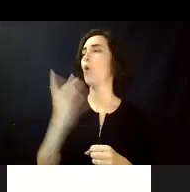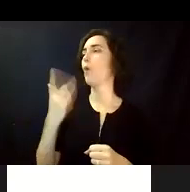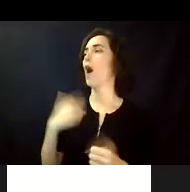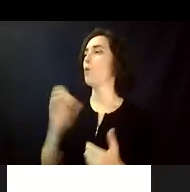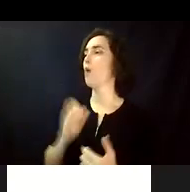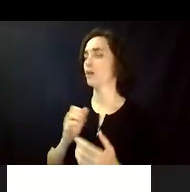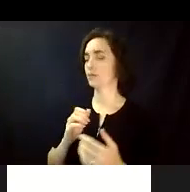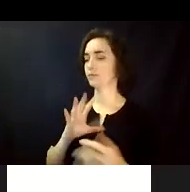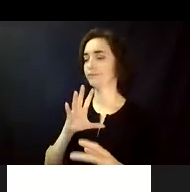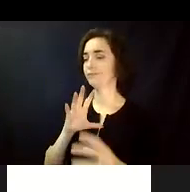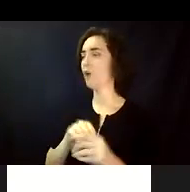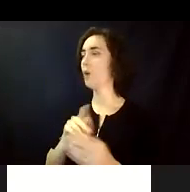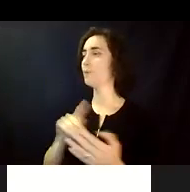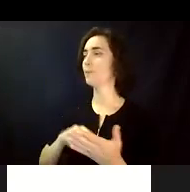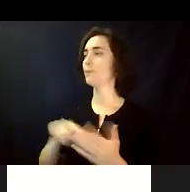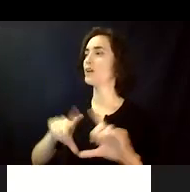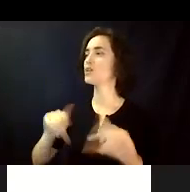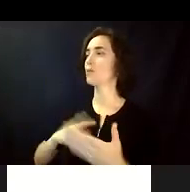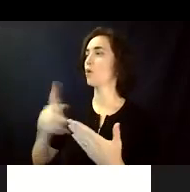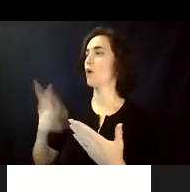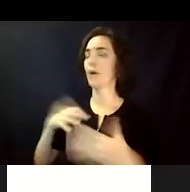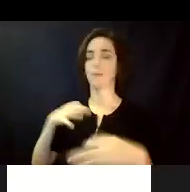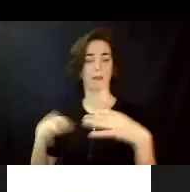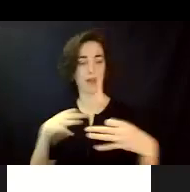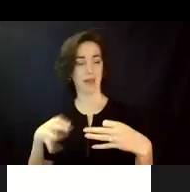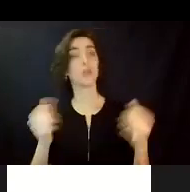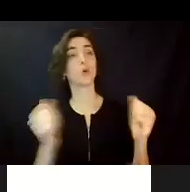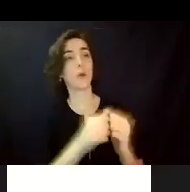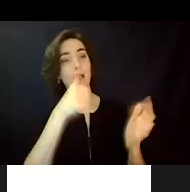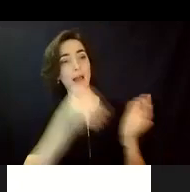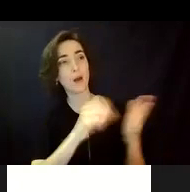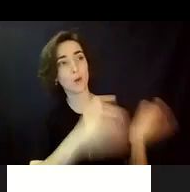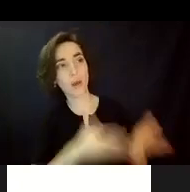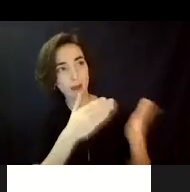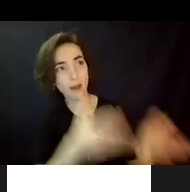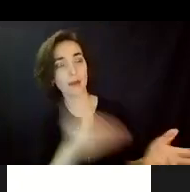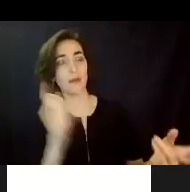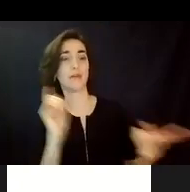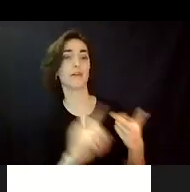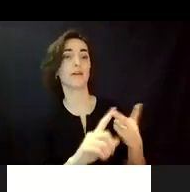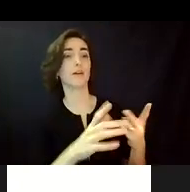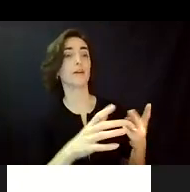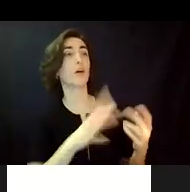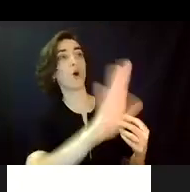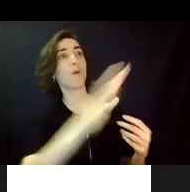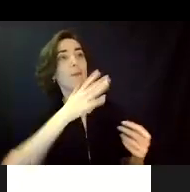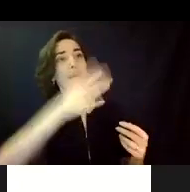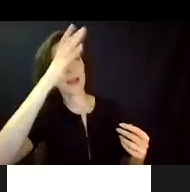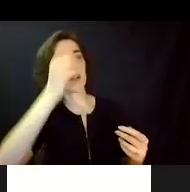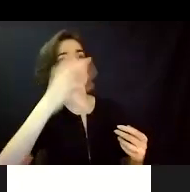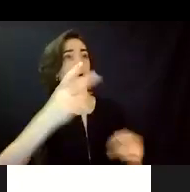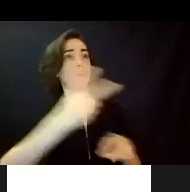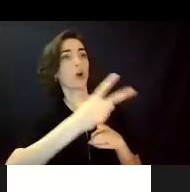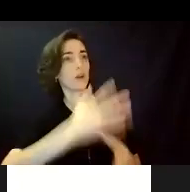the paycheck program. And that includes letters of recommendation, and the parents or their guardians, they must also support the